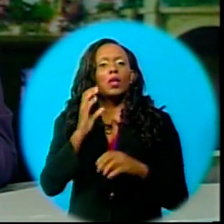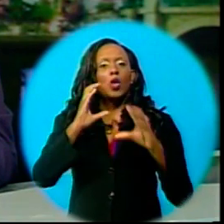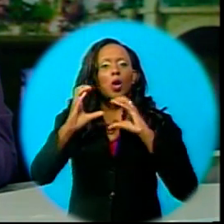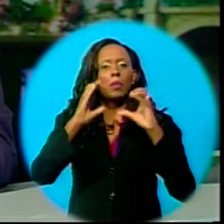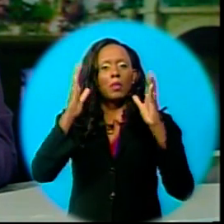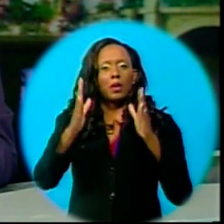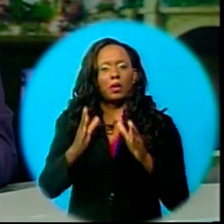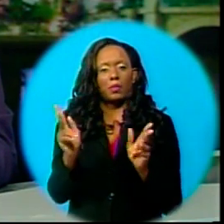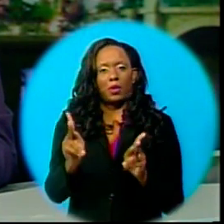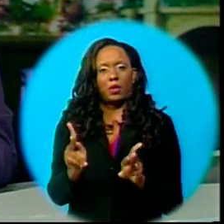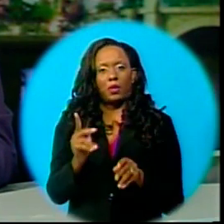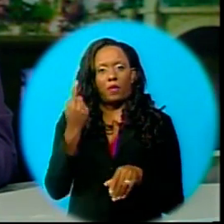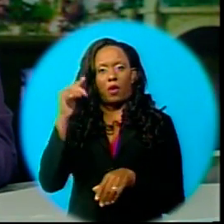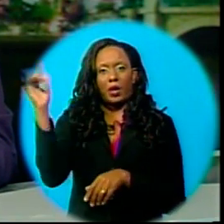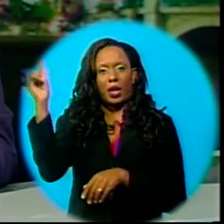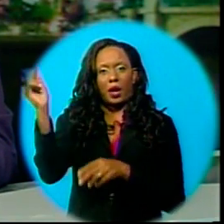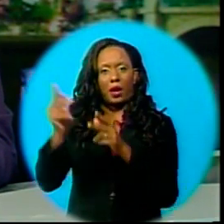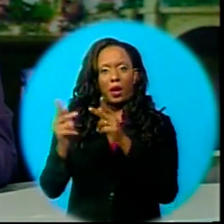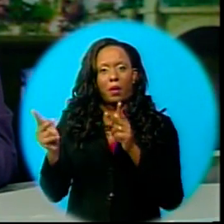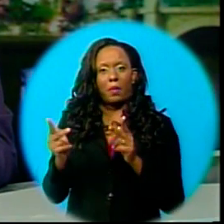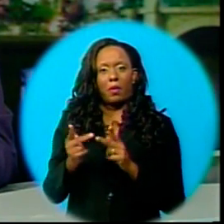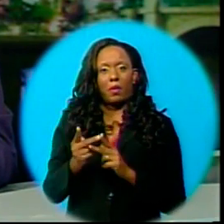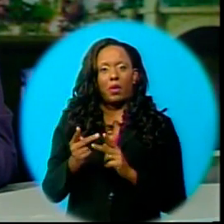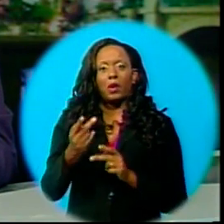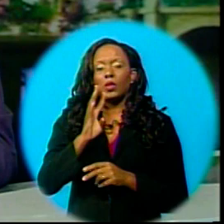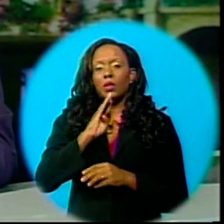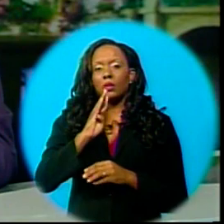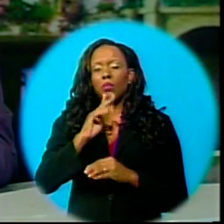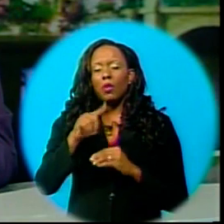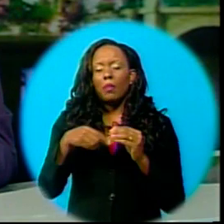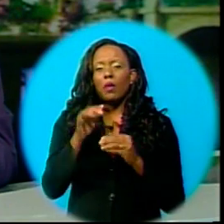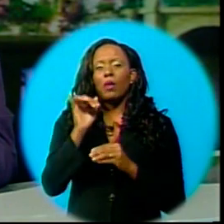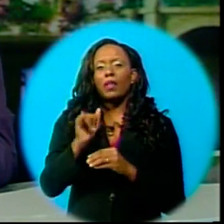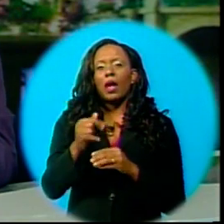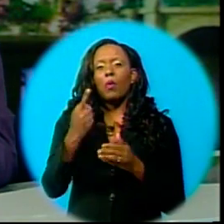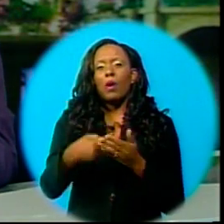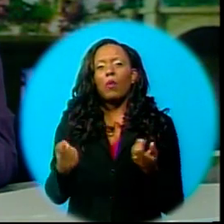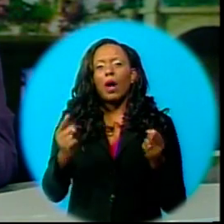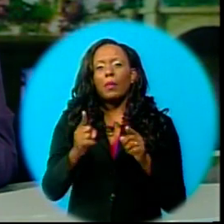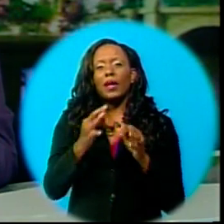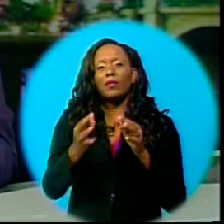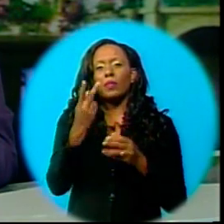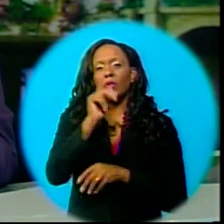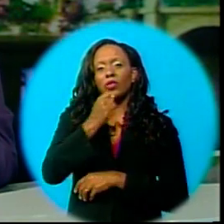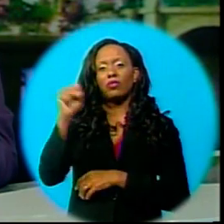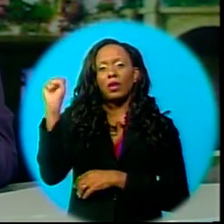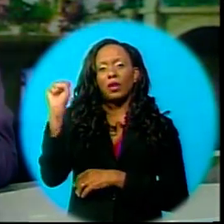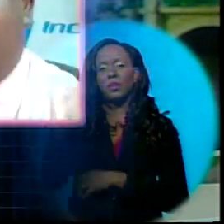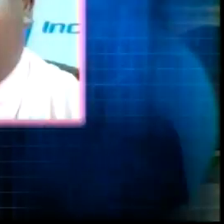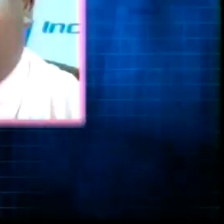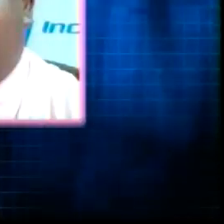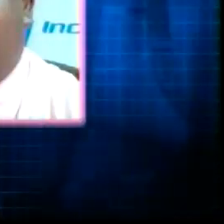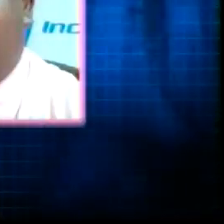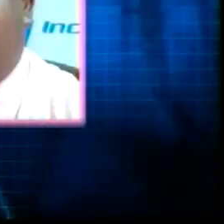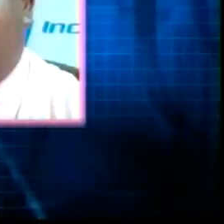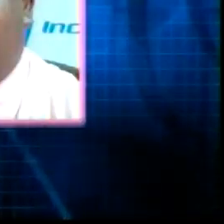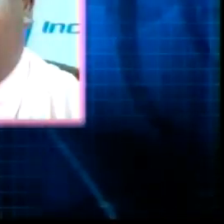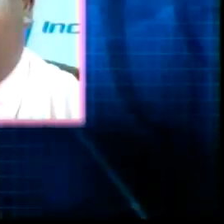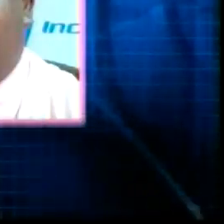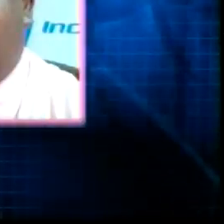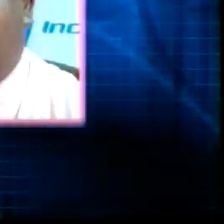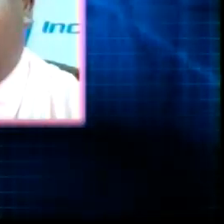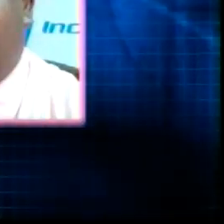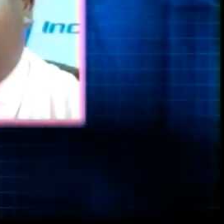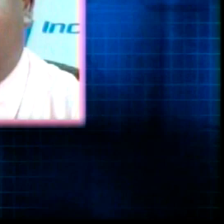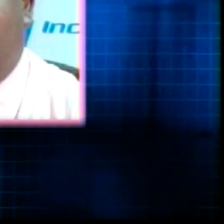at the Grantley Adams International Airport, Inc., Keith Goddard, spoke briefly to CBC News on the issue. Airports, because of the nature